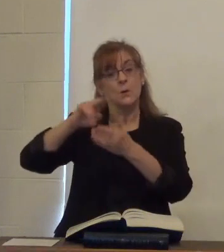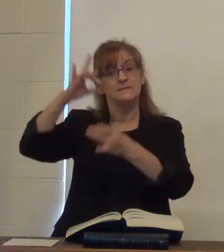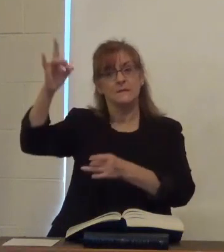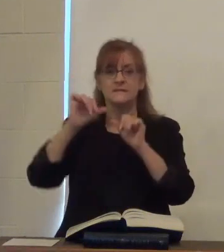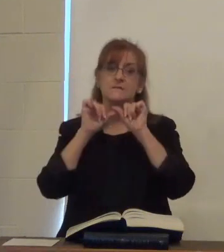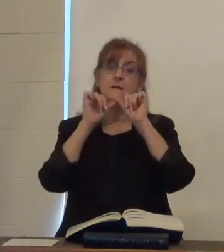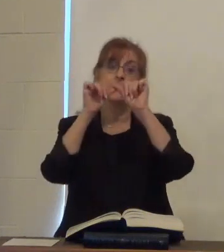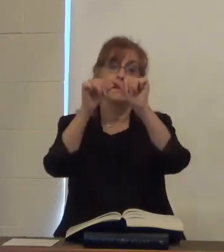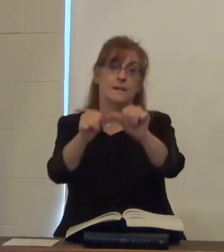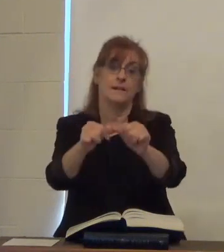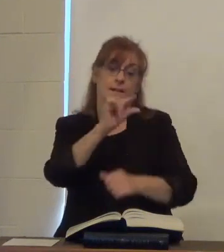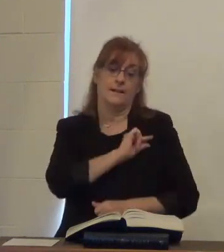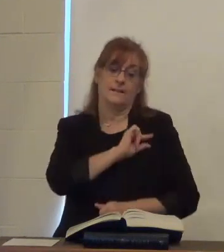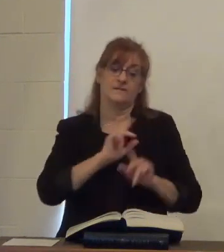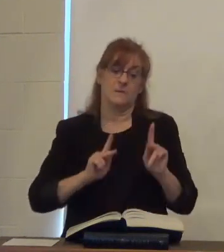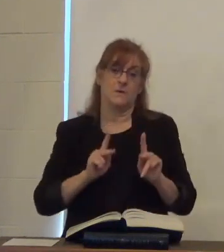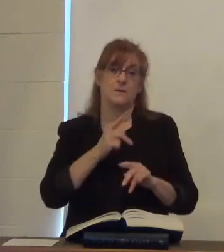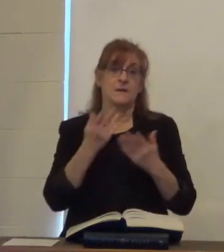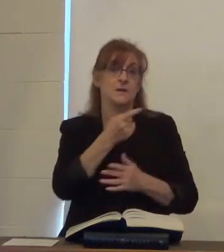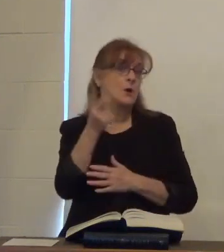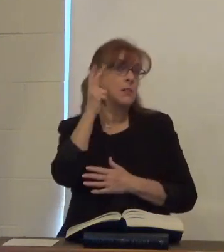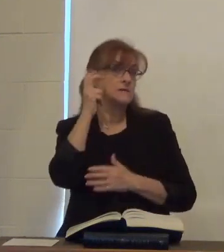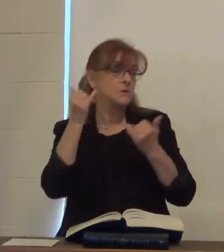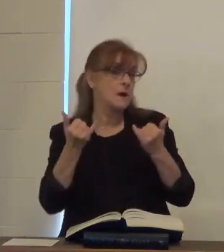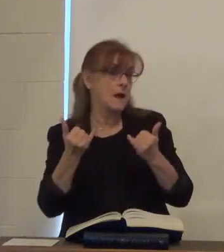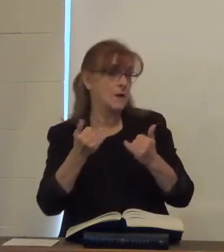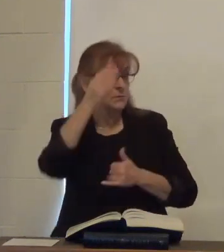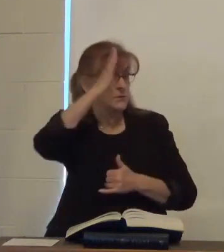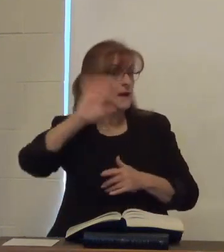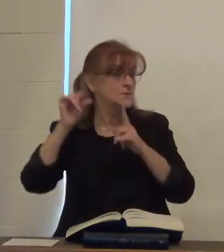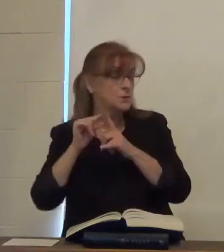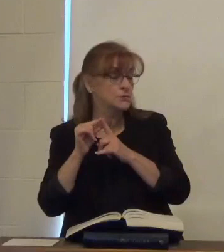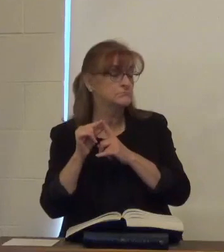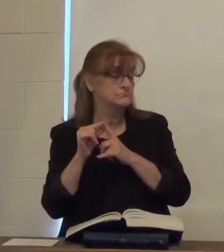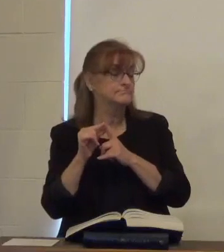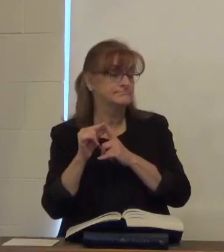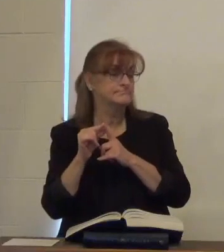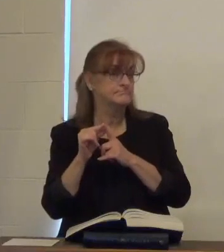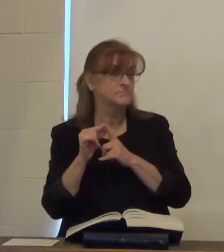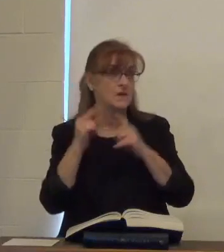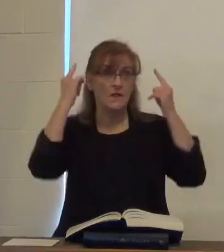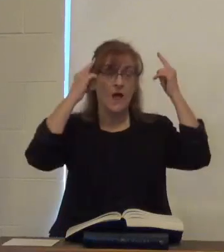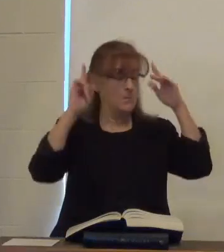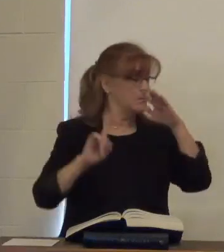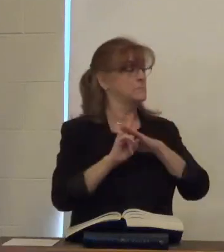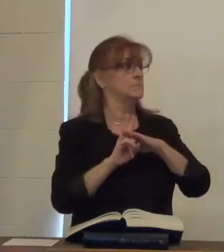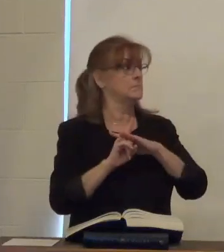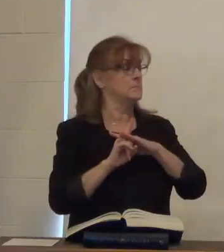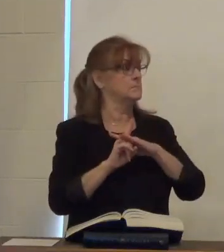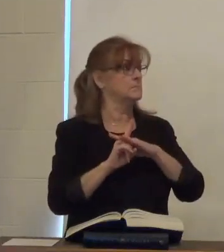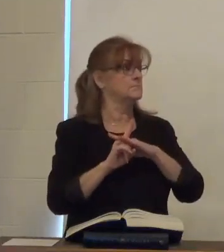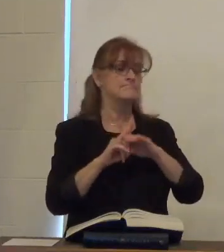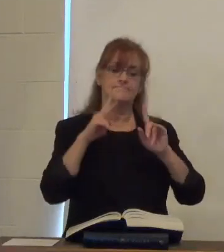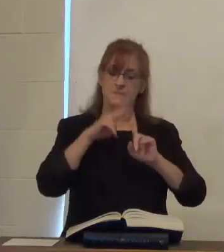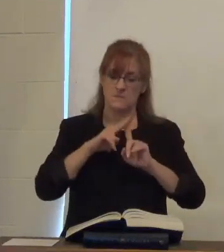sin. You may be listening right now to the Word of God. A thought comes to you as you apply